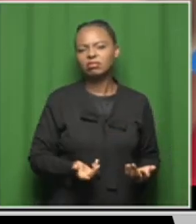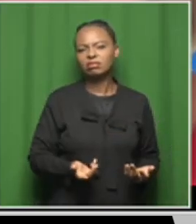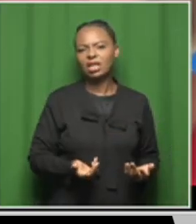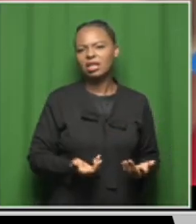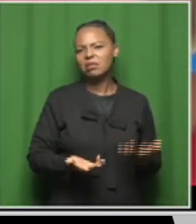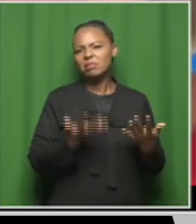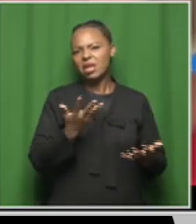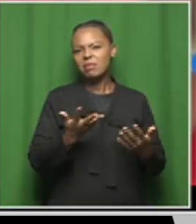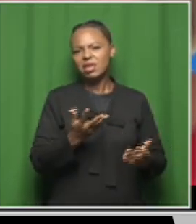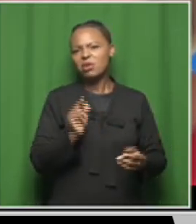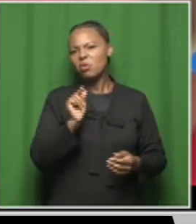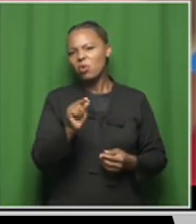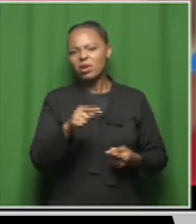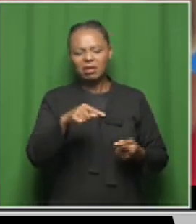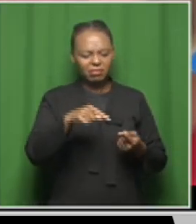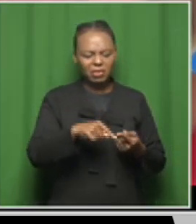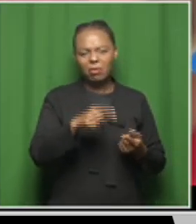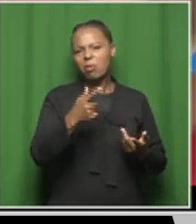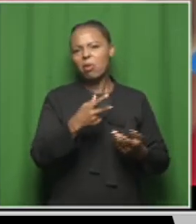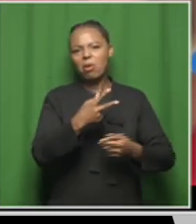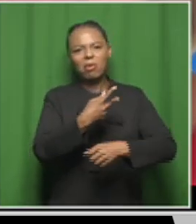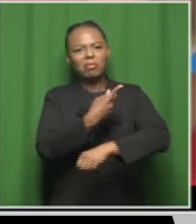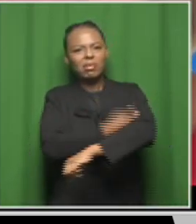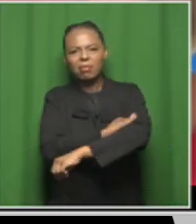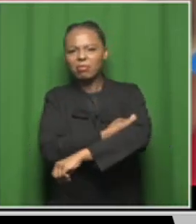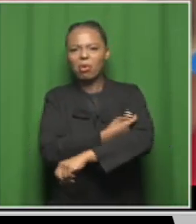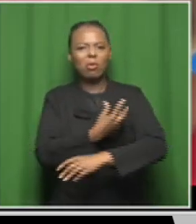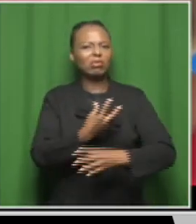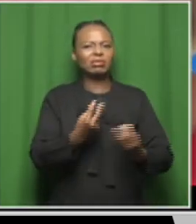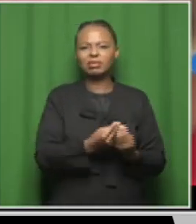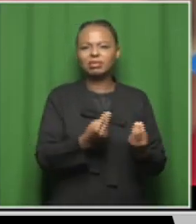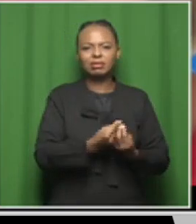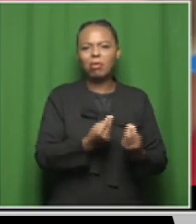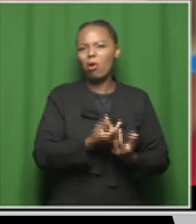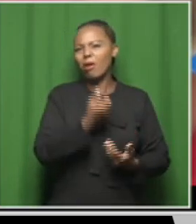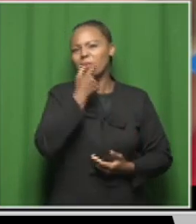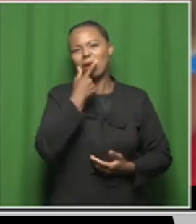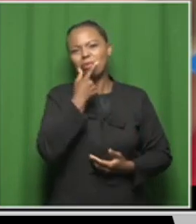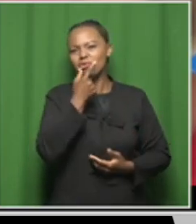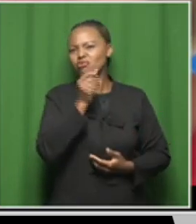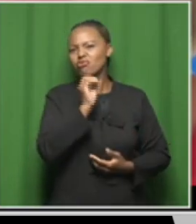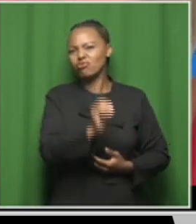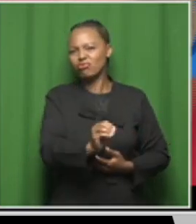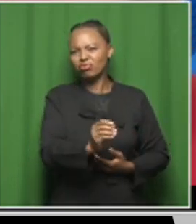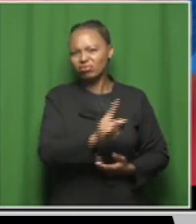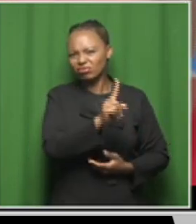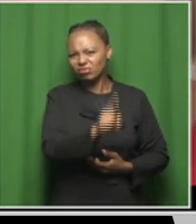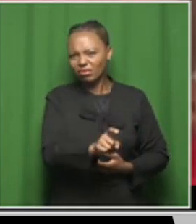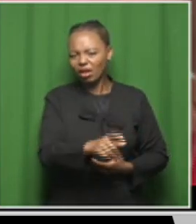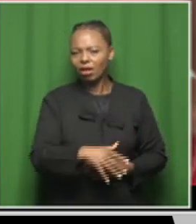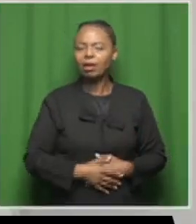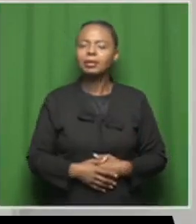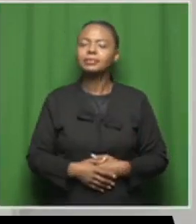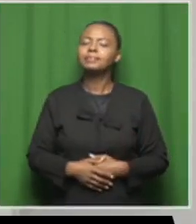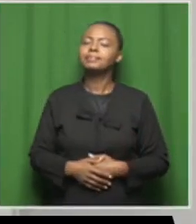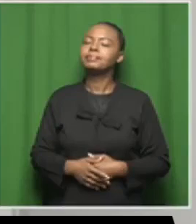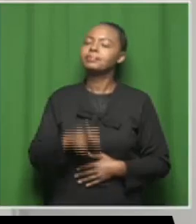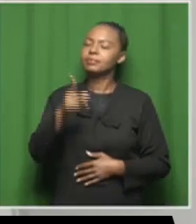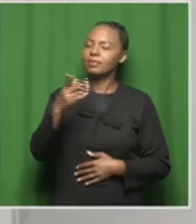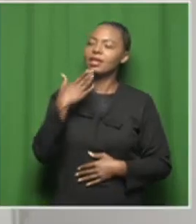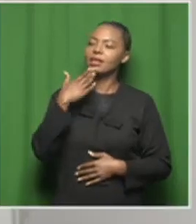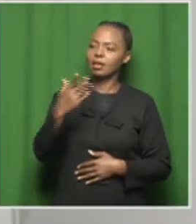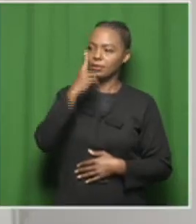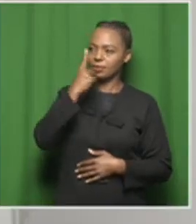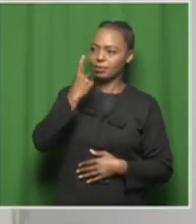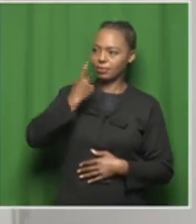what is the treatment for it? Okay, thank you. Thank you for that question. How one gets infected